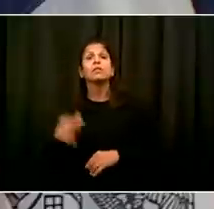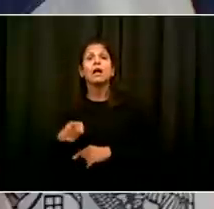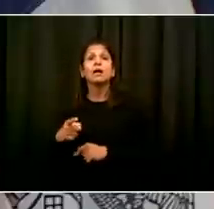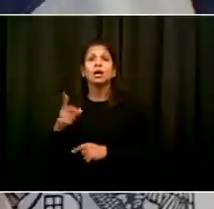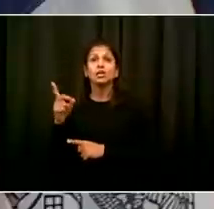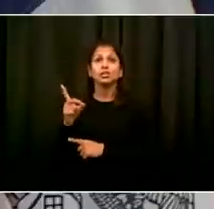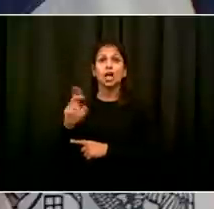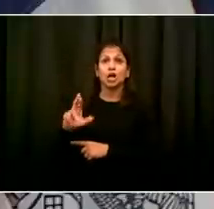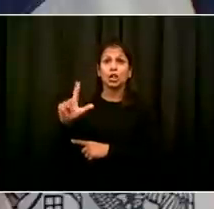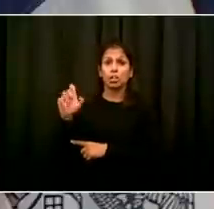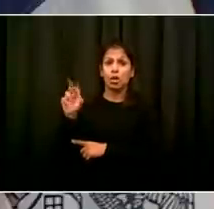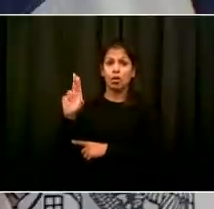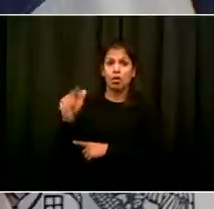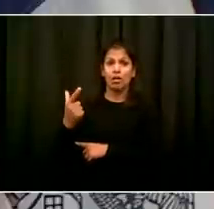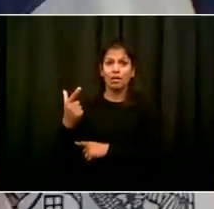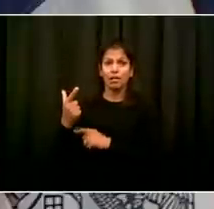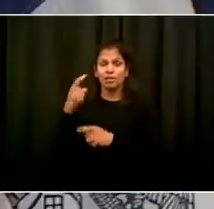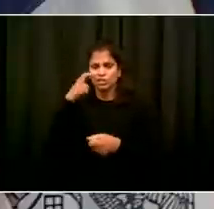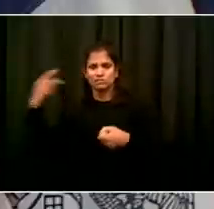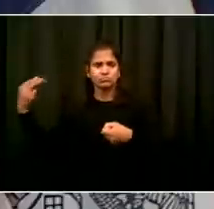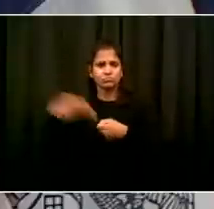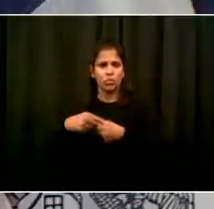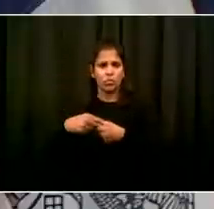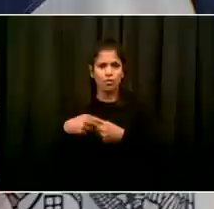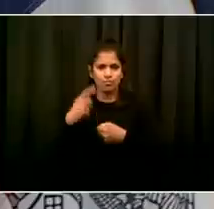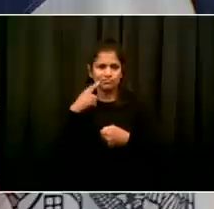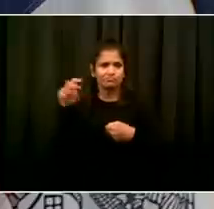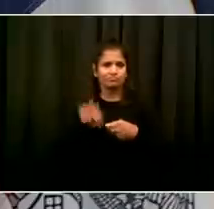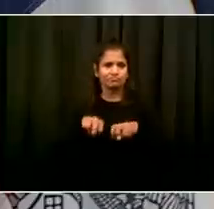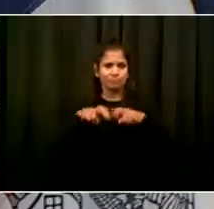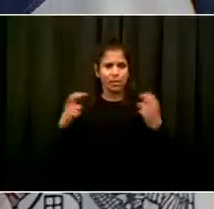Corps. With that, we'll move on next to Jen from the AP.